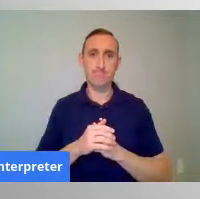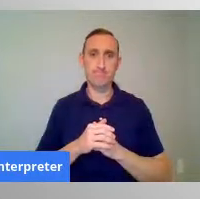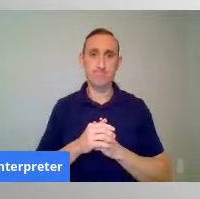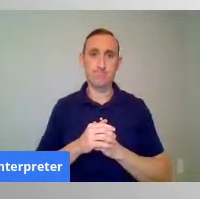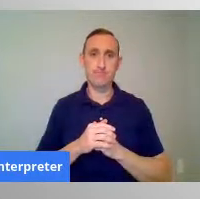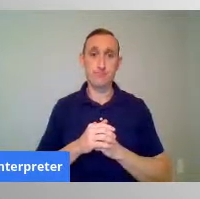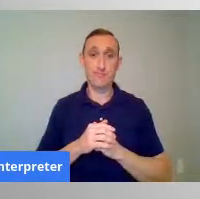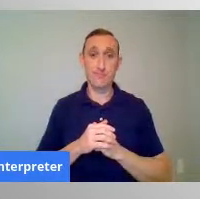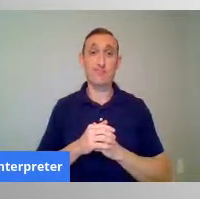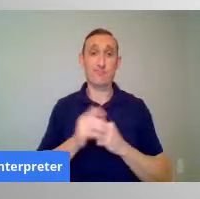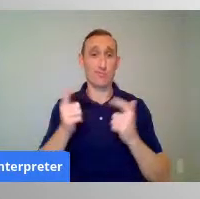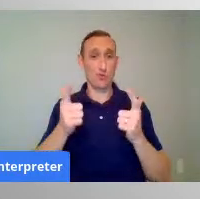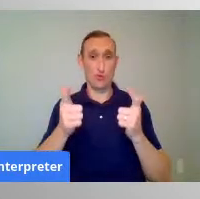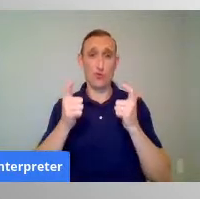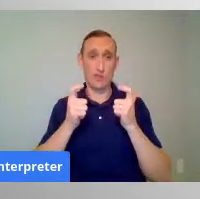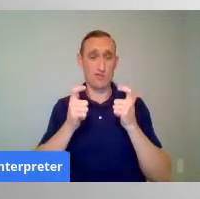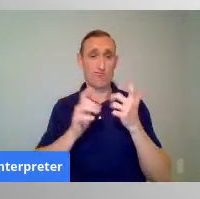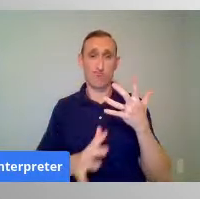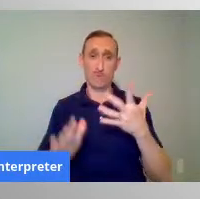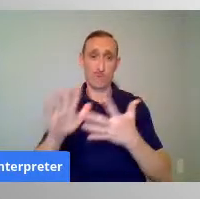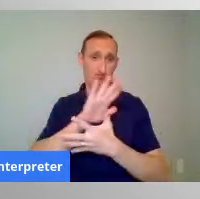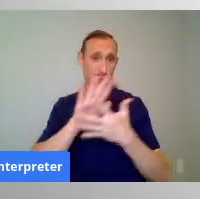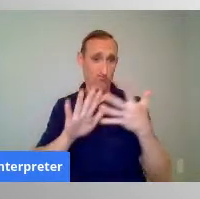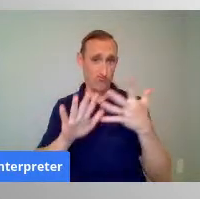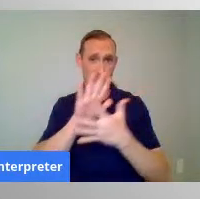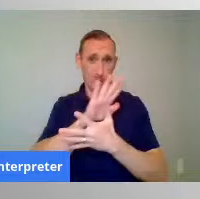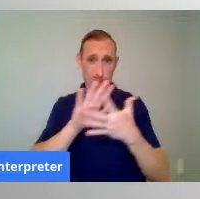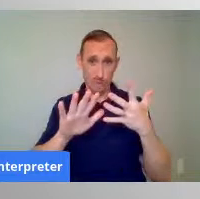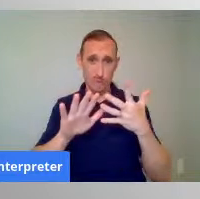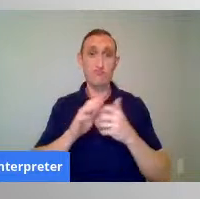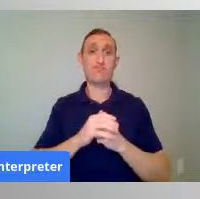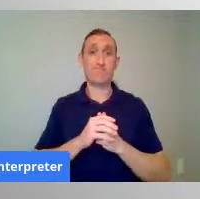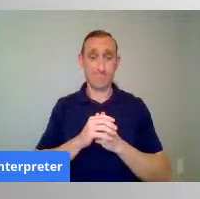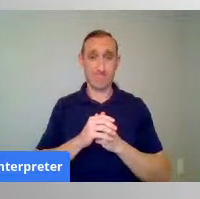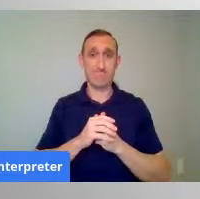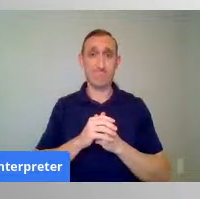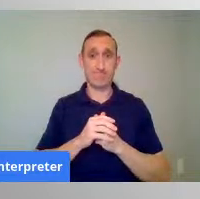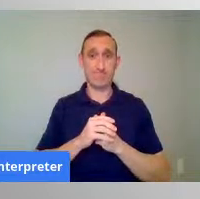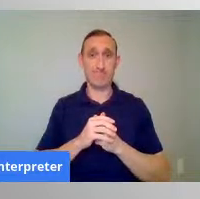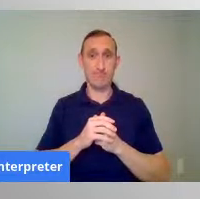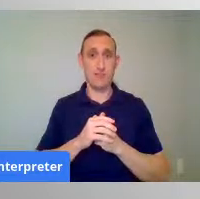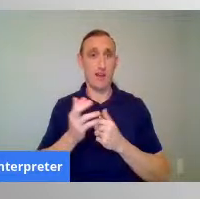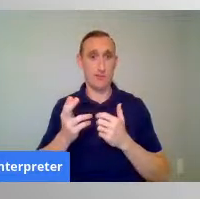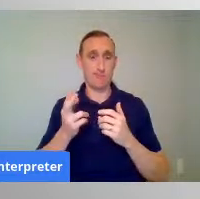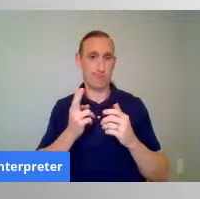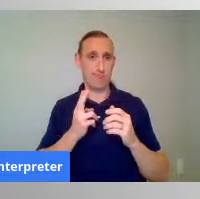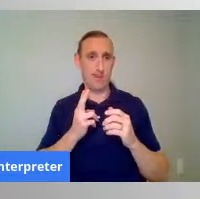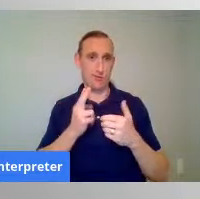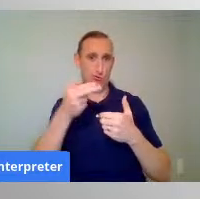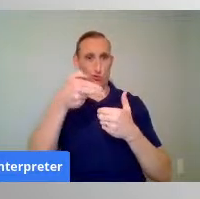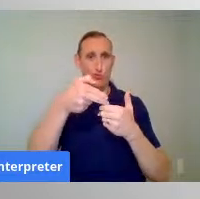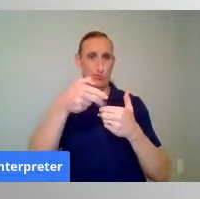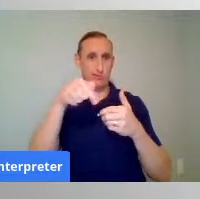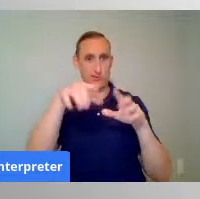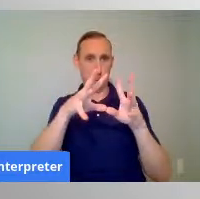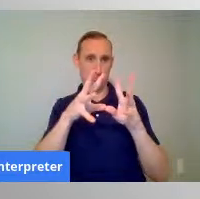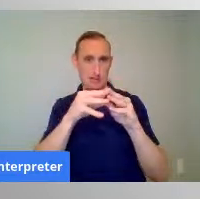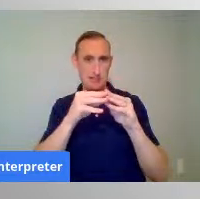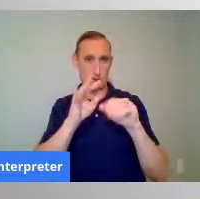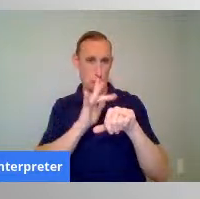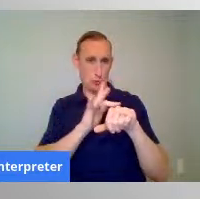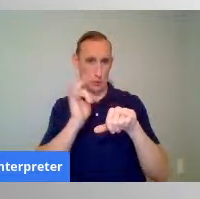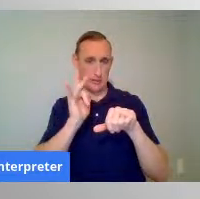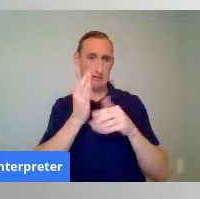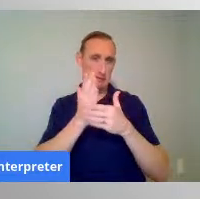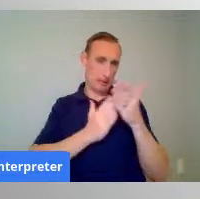Okay, so I'm going to give you a quick overview. I have hopped on the call a little bit early, so I know there has already been some discussion about